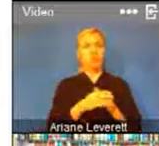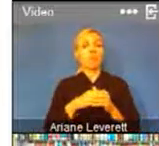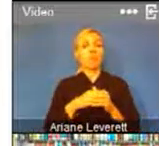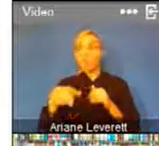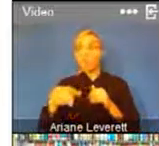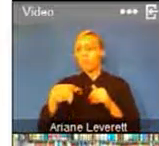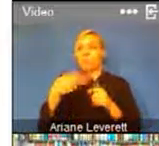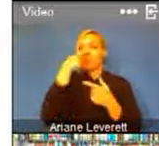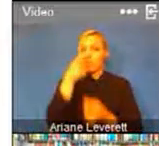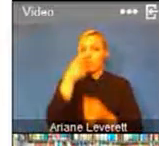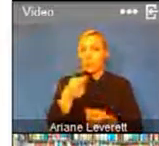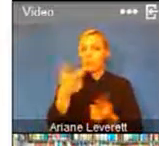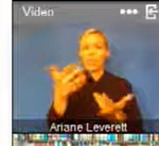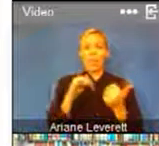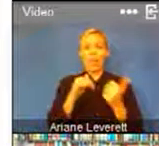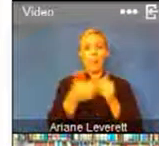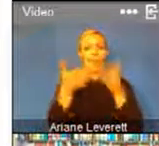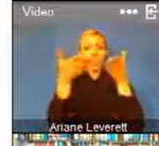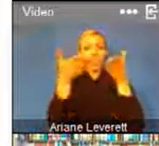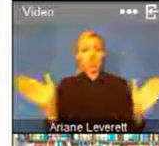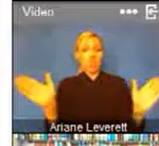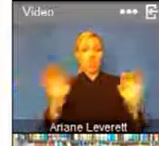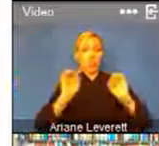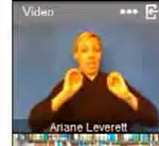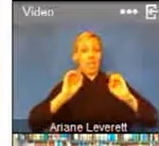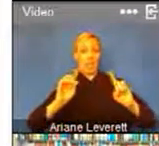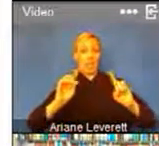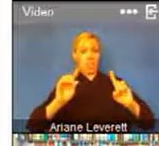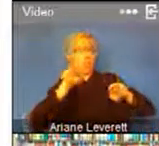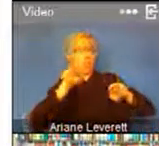about early